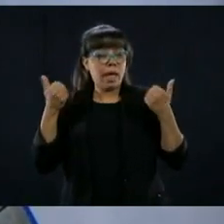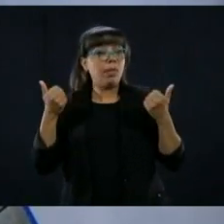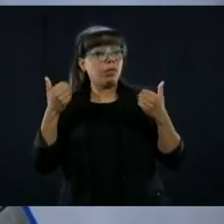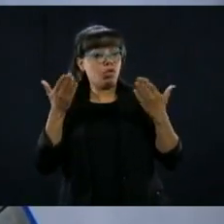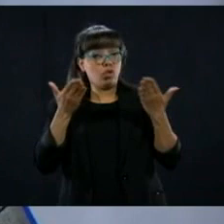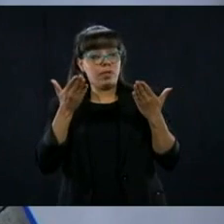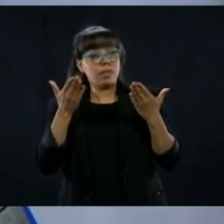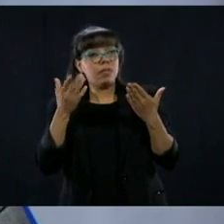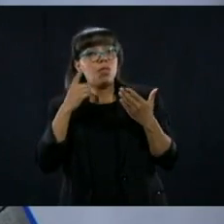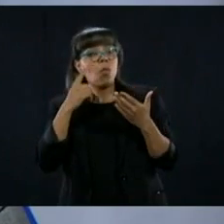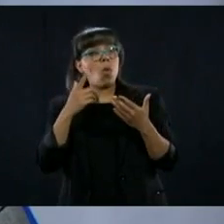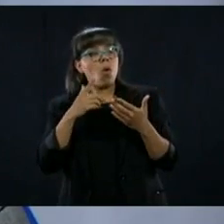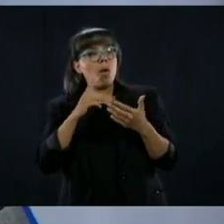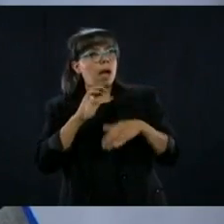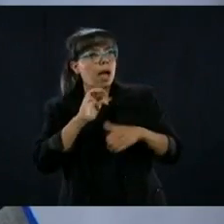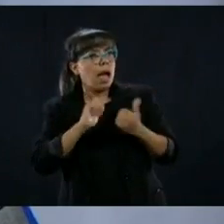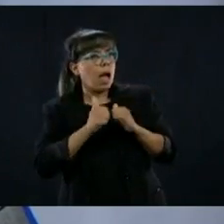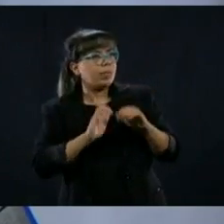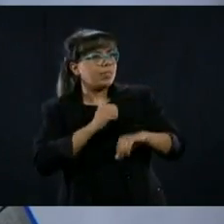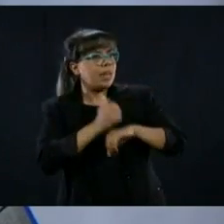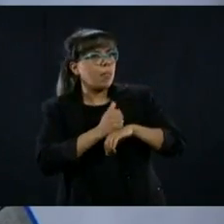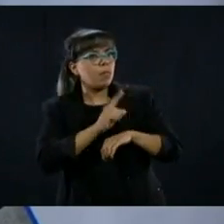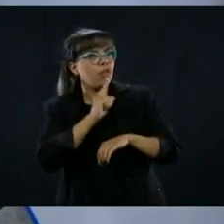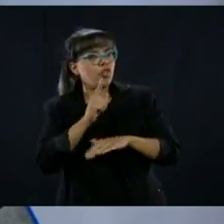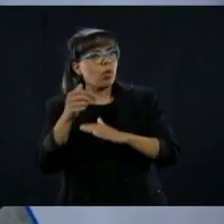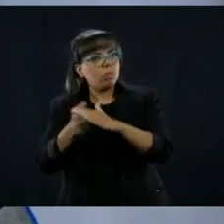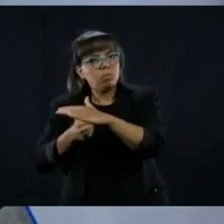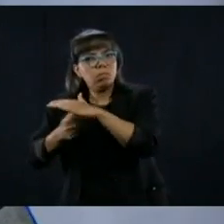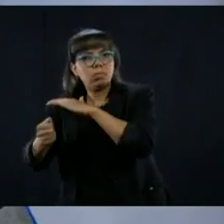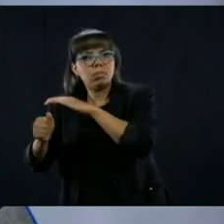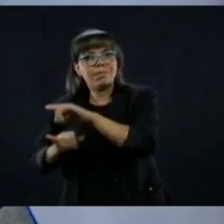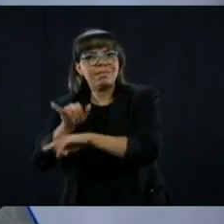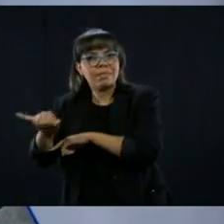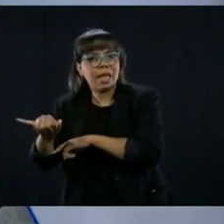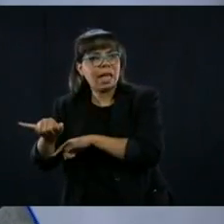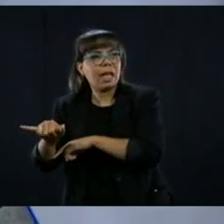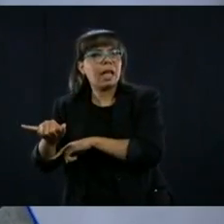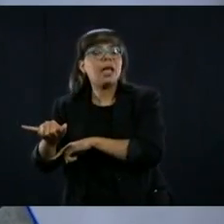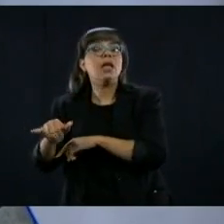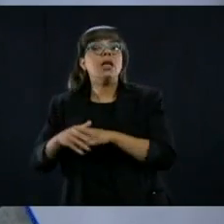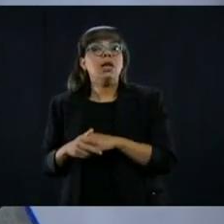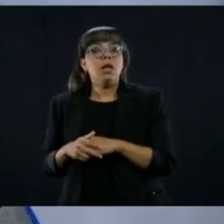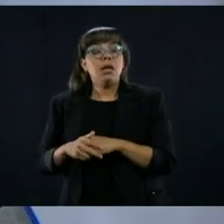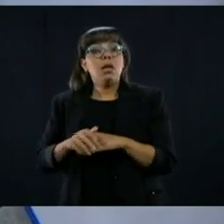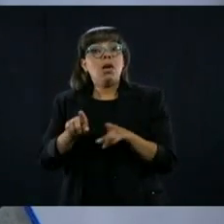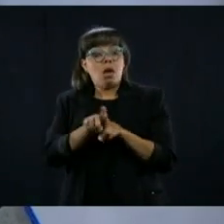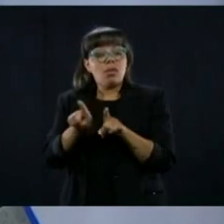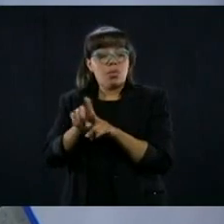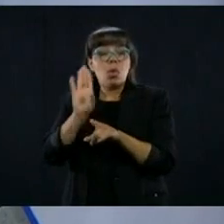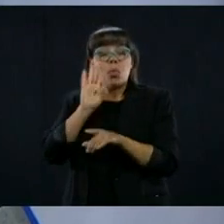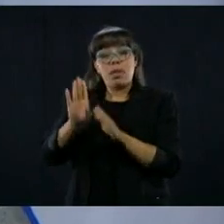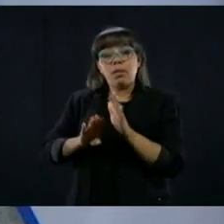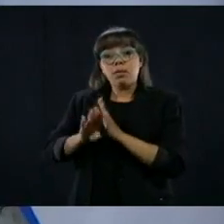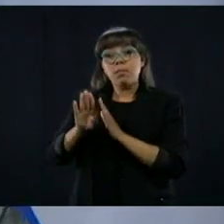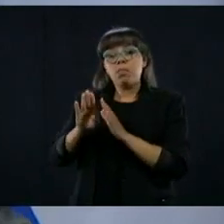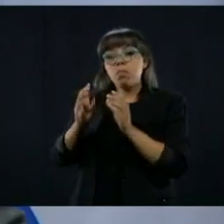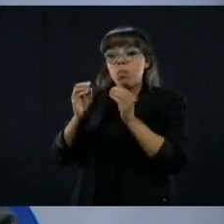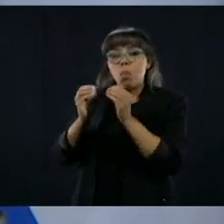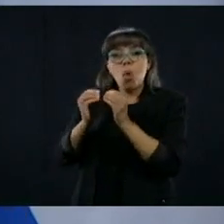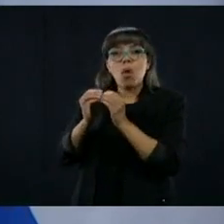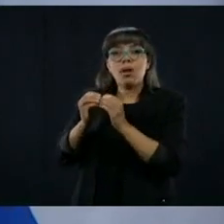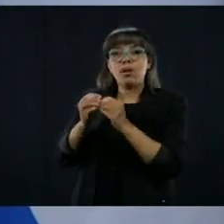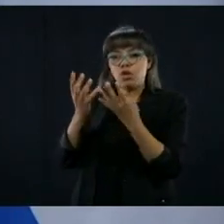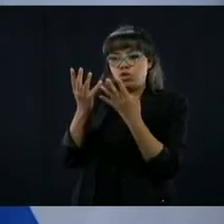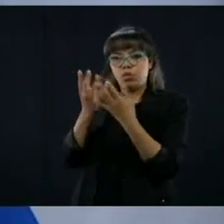going to be a specific, I would say, screening done tomorrow and on the next days, specifically in